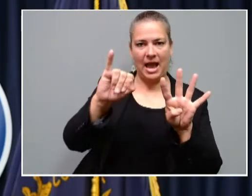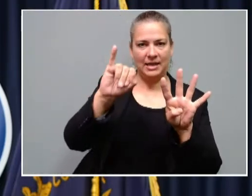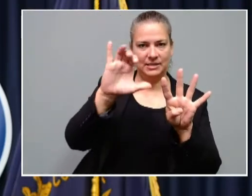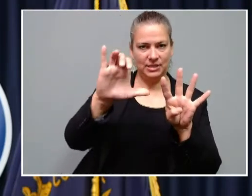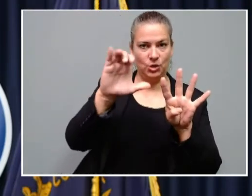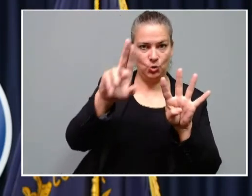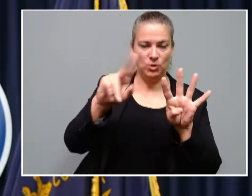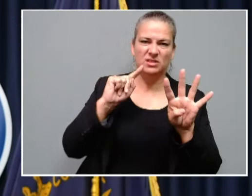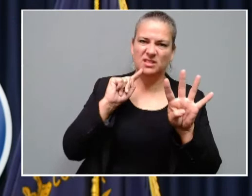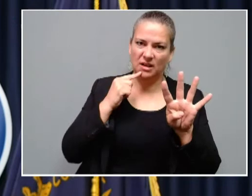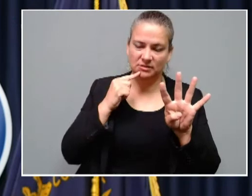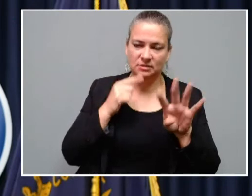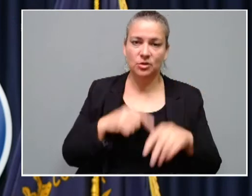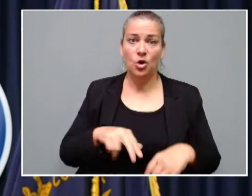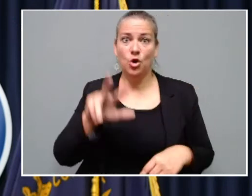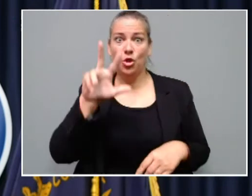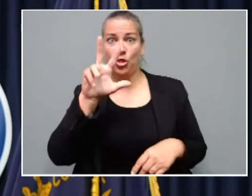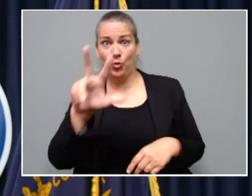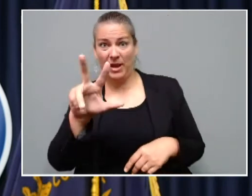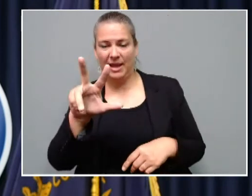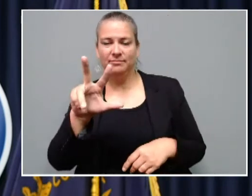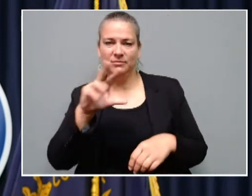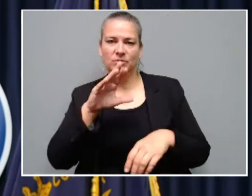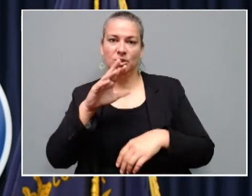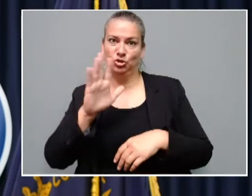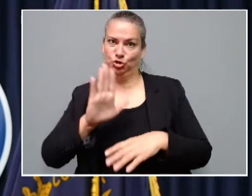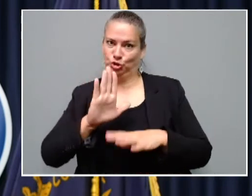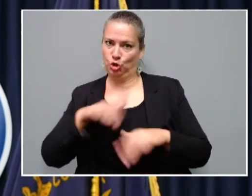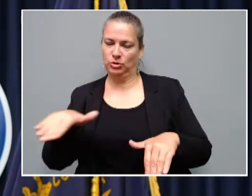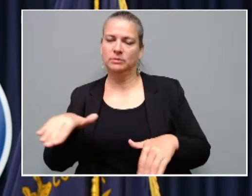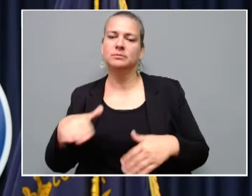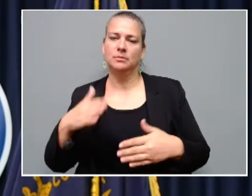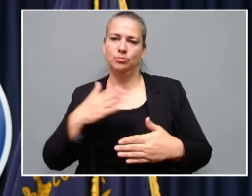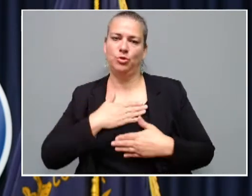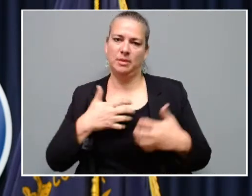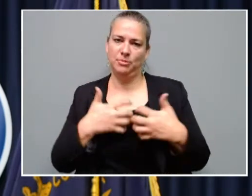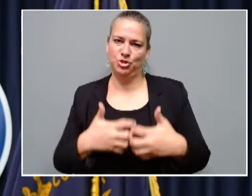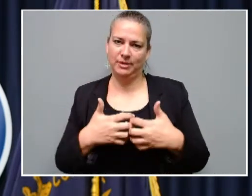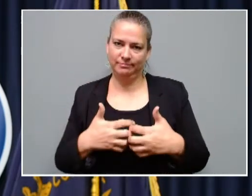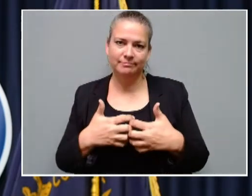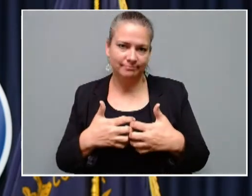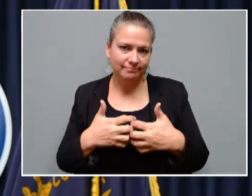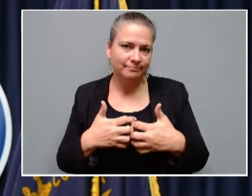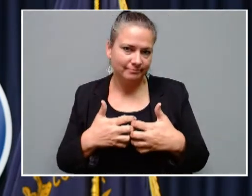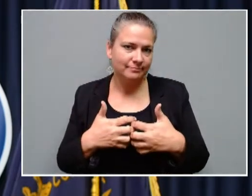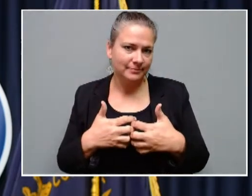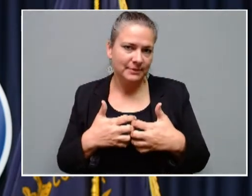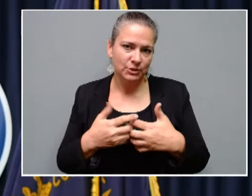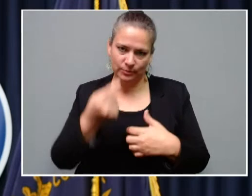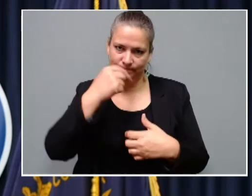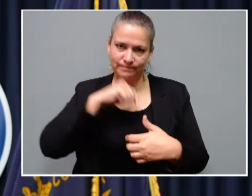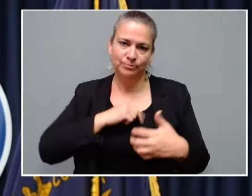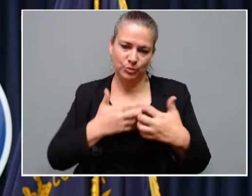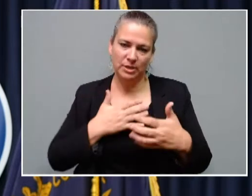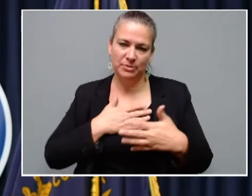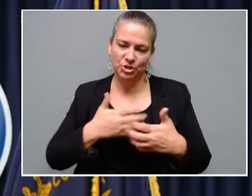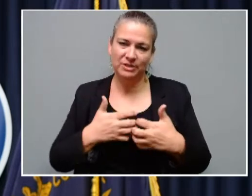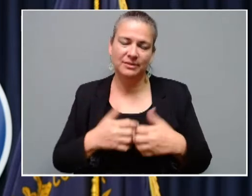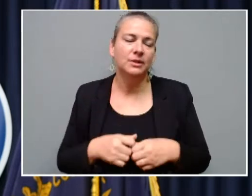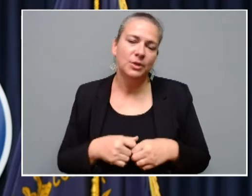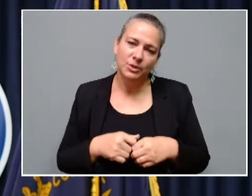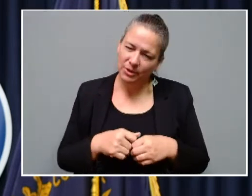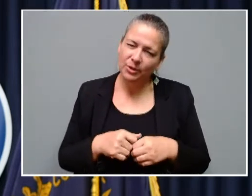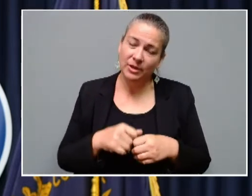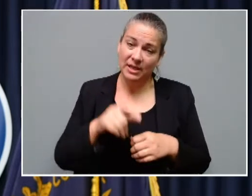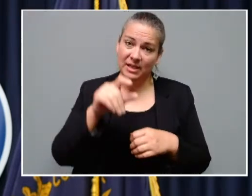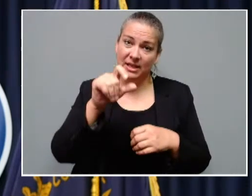So we need to keep protecting, especially the most vulnerable amongst us who, if they are under 12, though Dr. Stack's going to